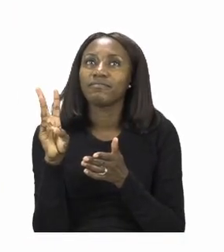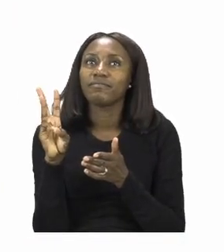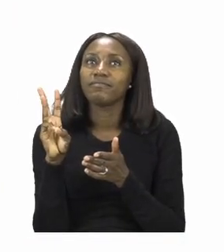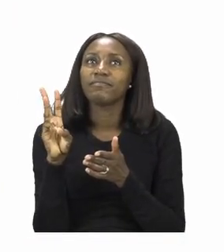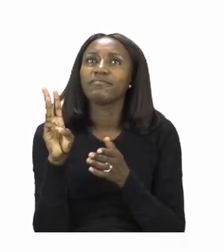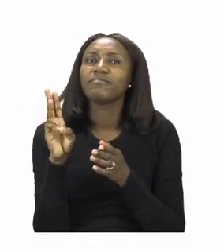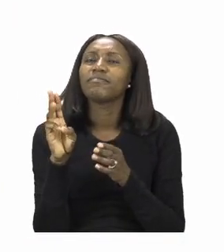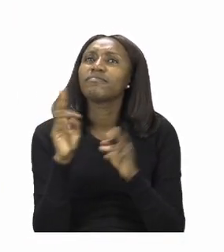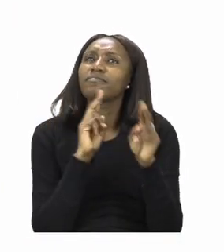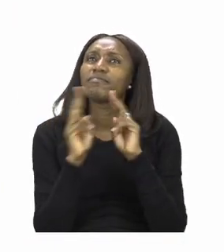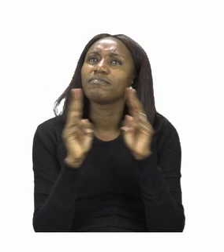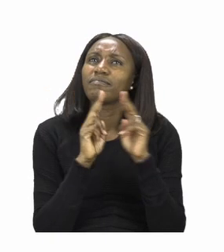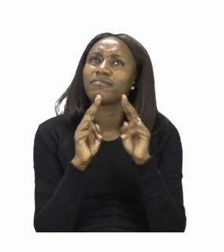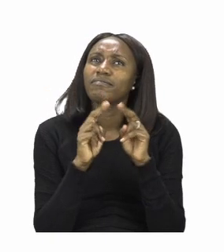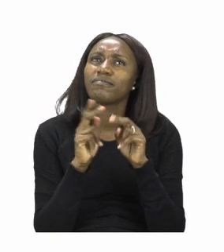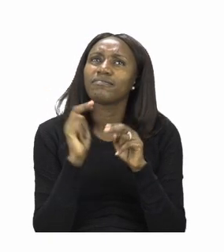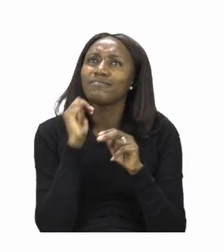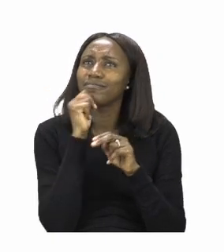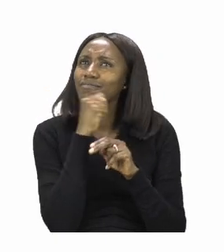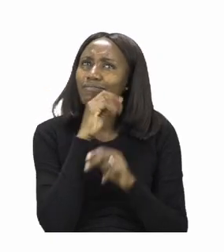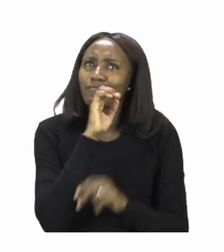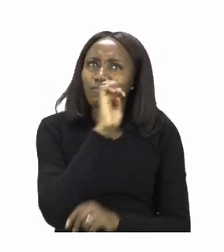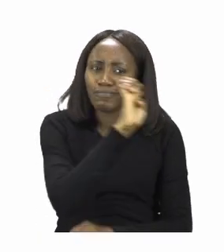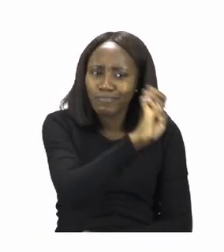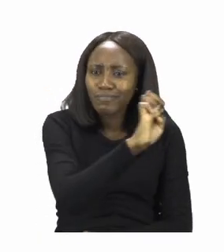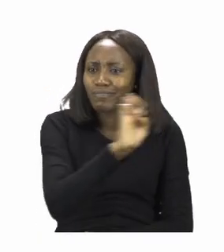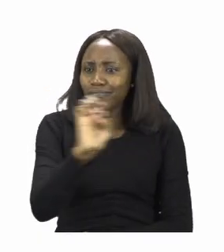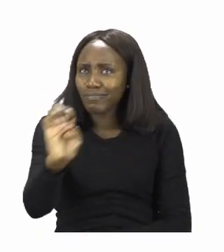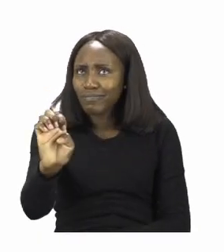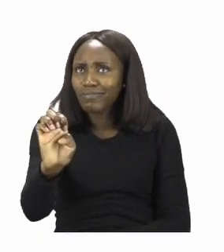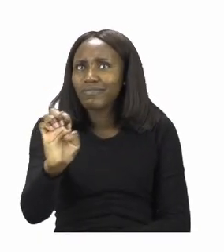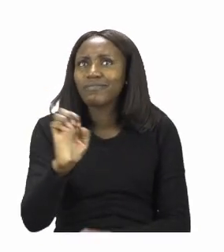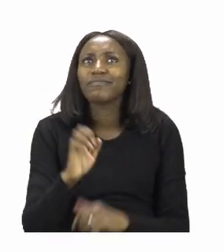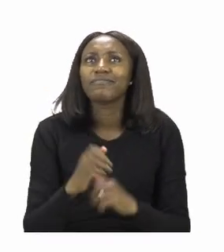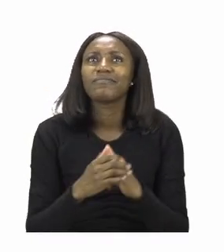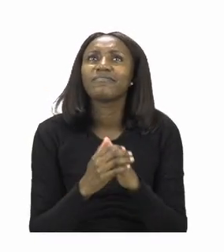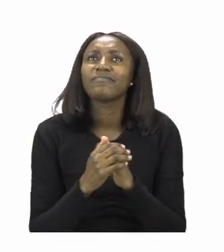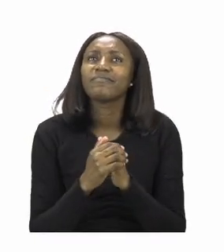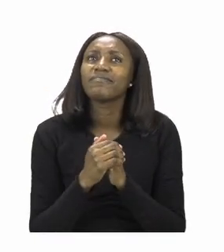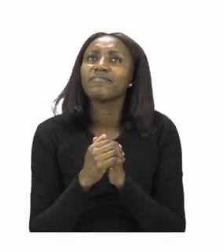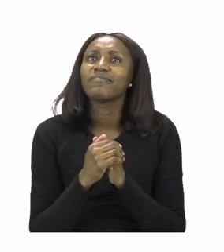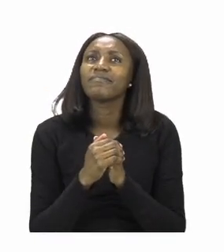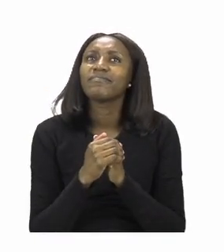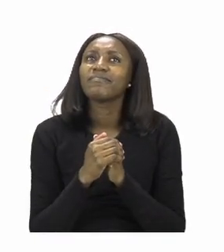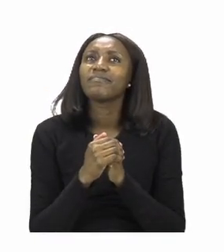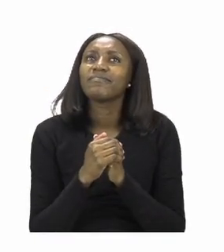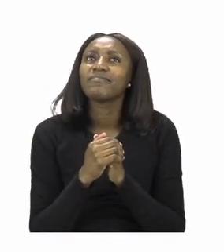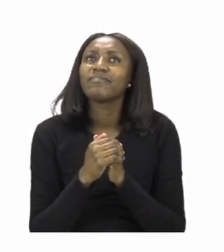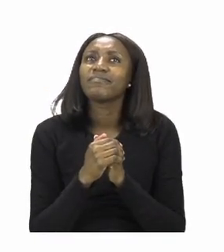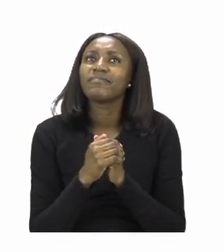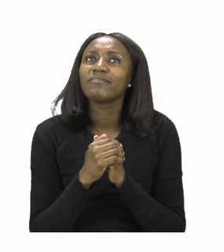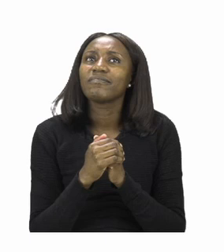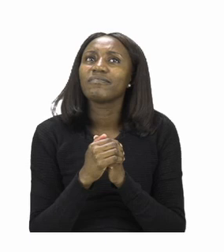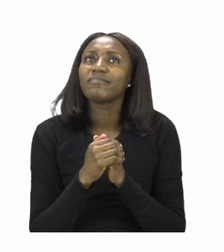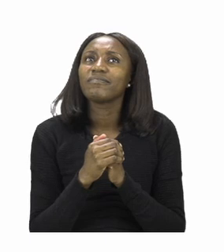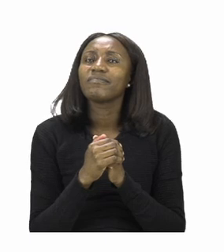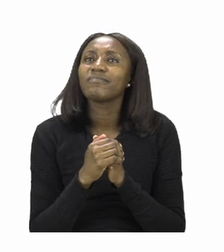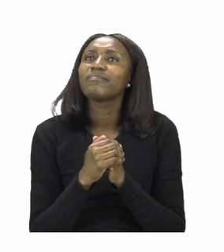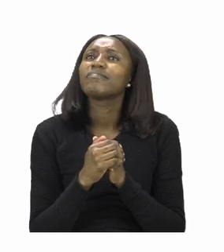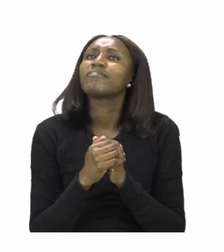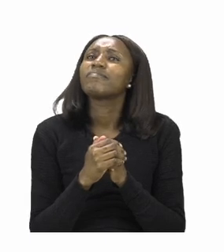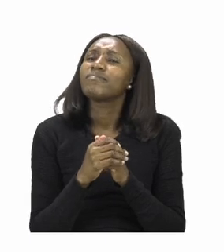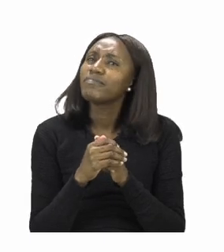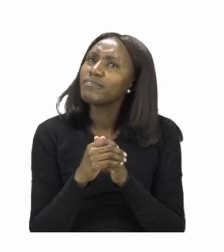doing possessive nouns. Now, this is going to come in the form of